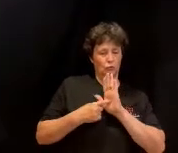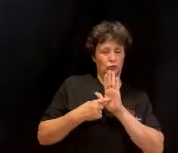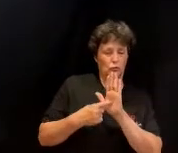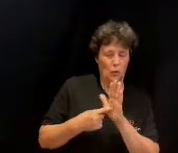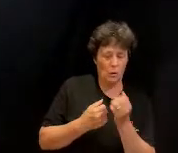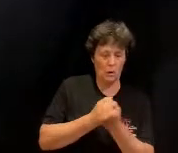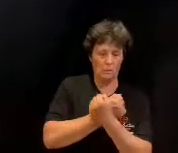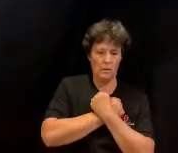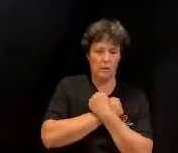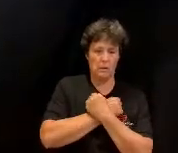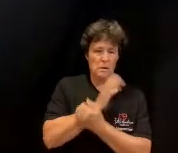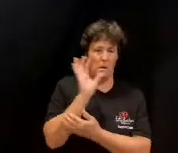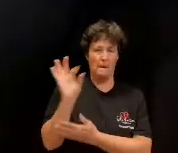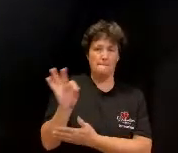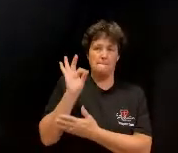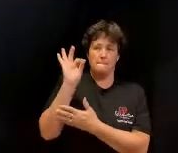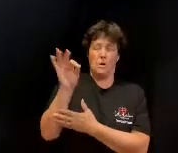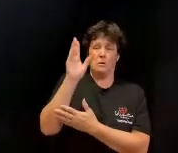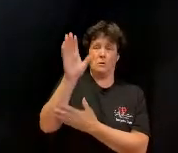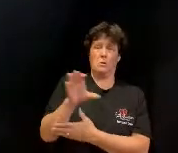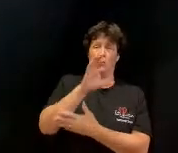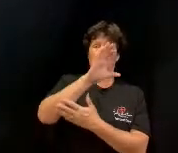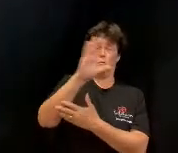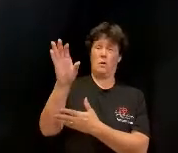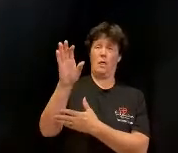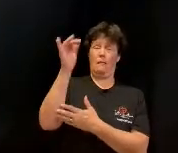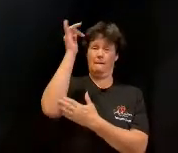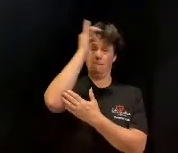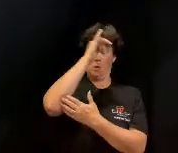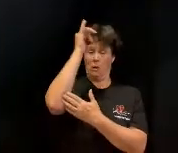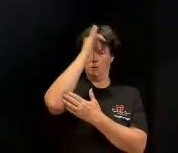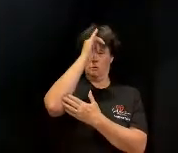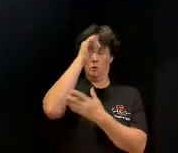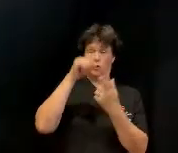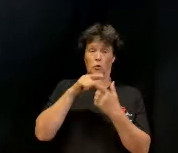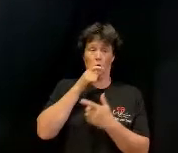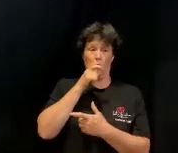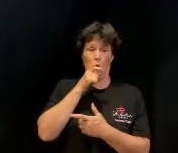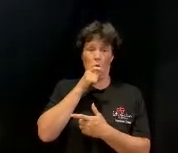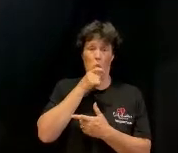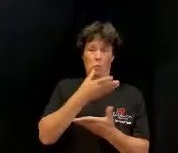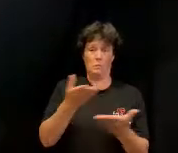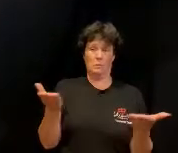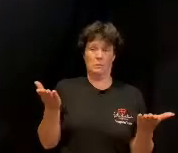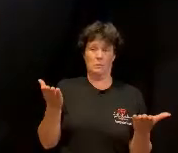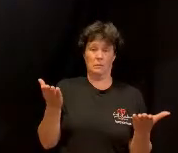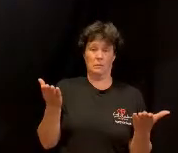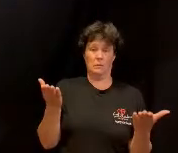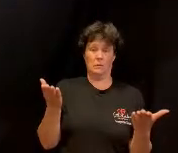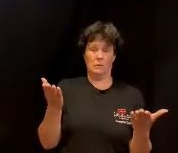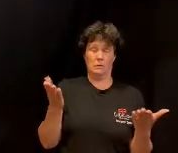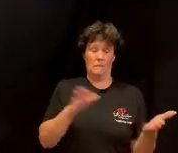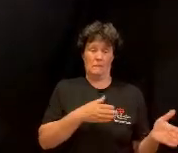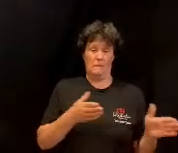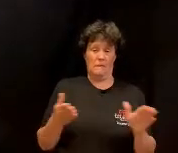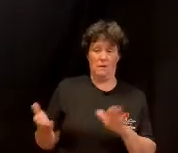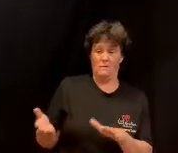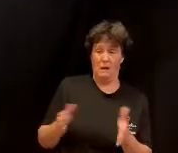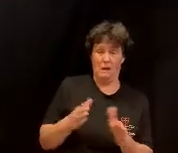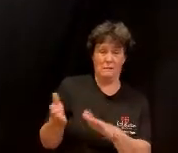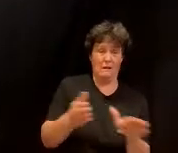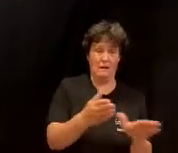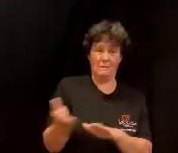The preaching of the cross is foolishness, the Bible says, to those, right, that are perishing. But to us, it's the power of